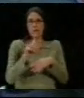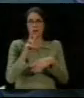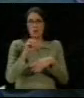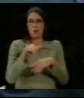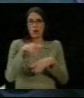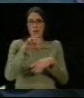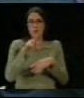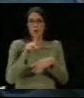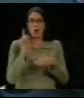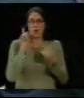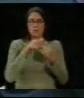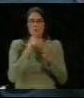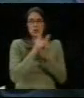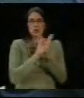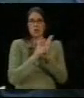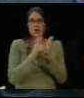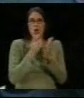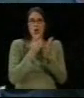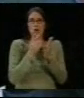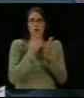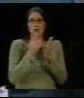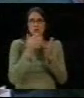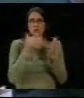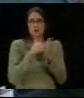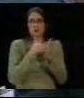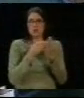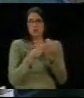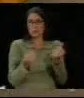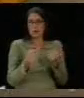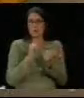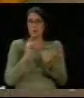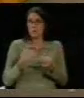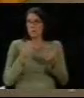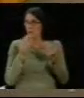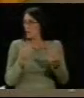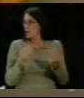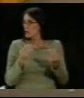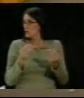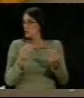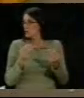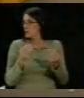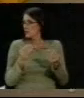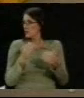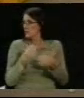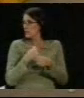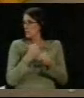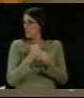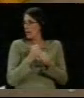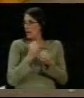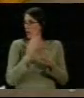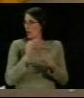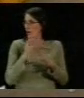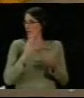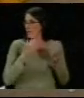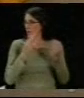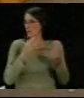the lawsuit has been resolved. Does the maker of the motion accept?